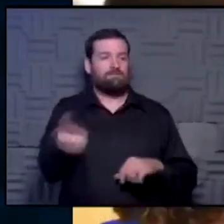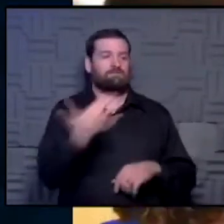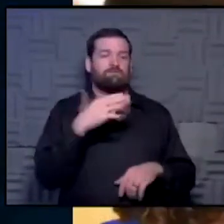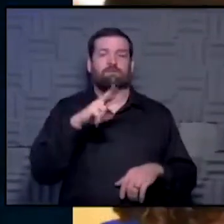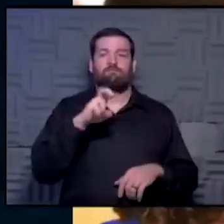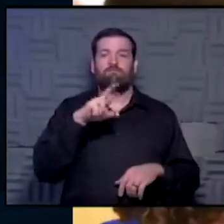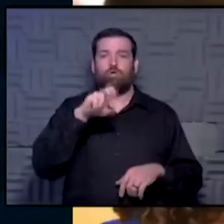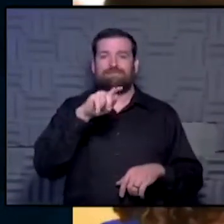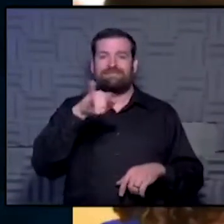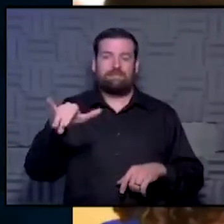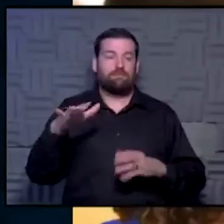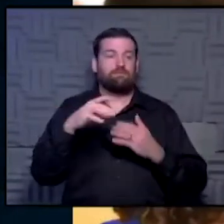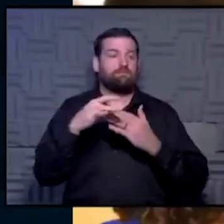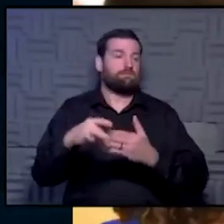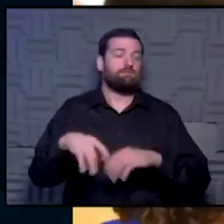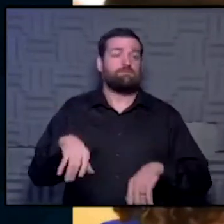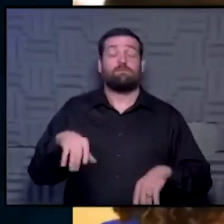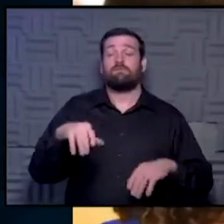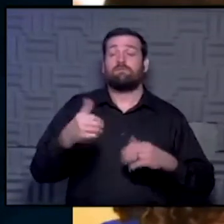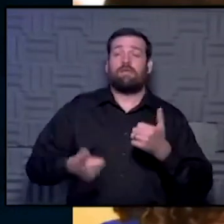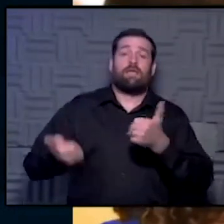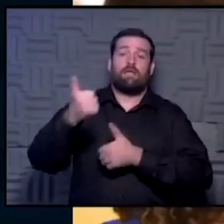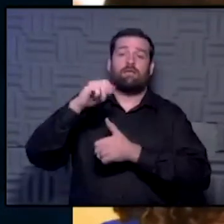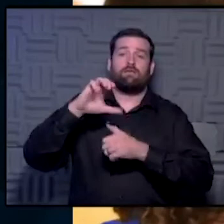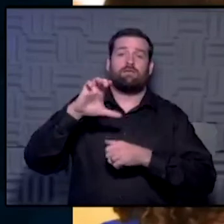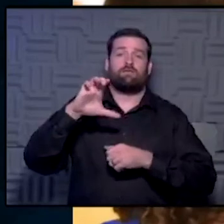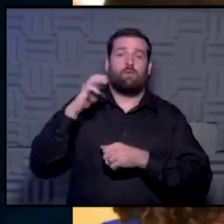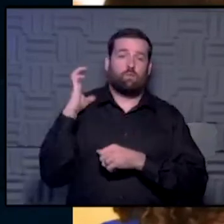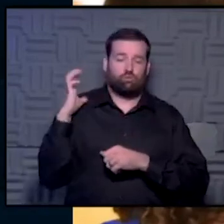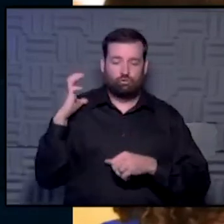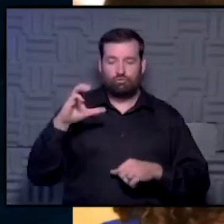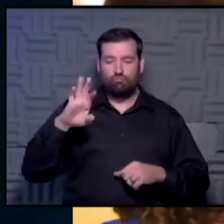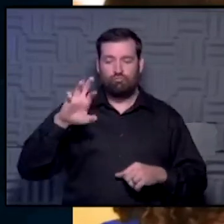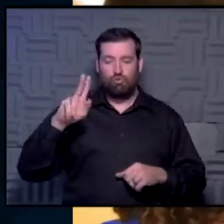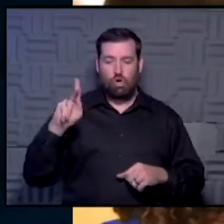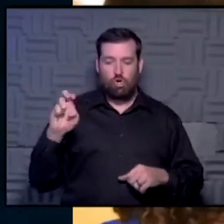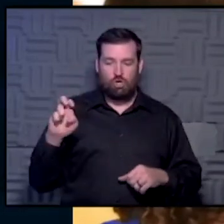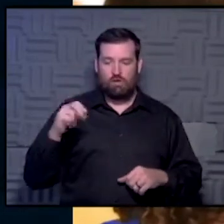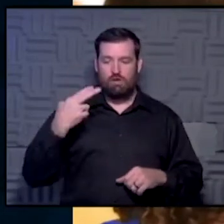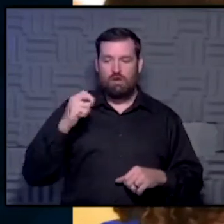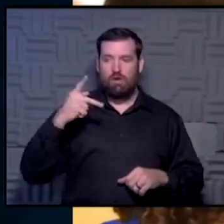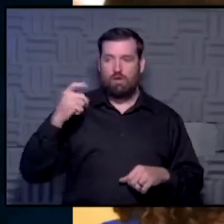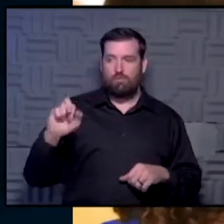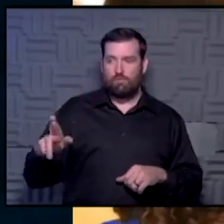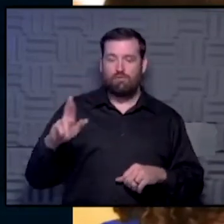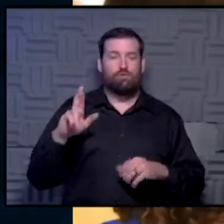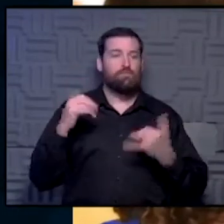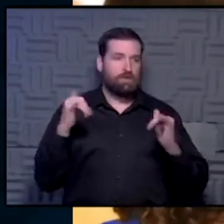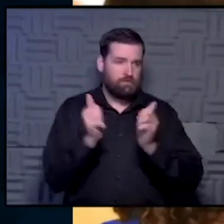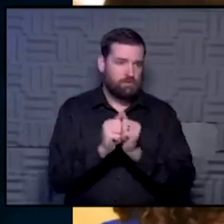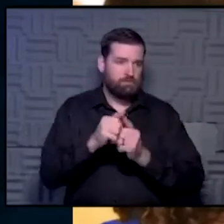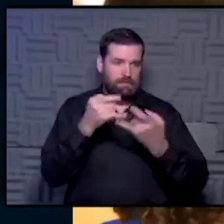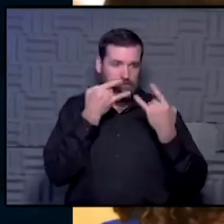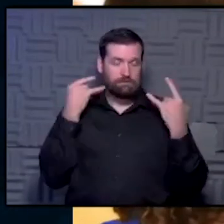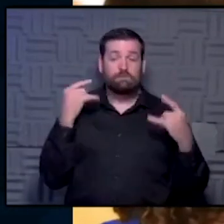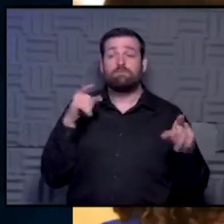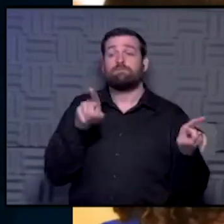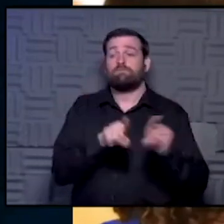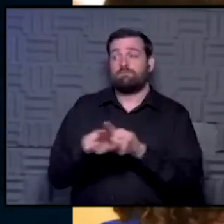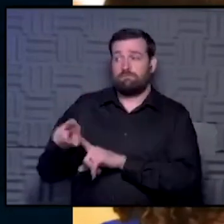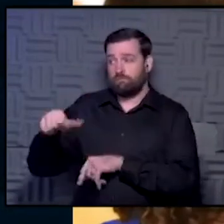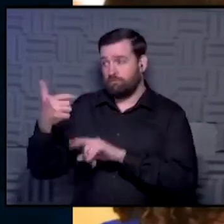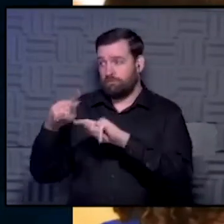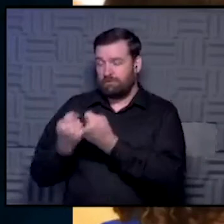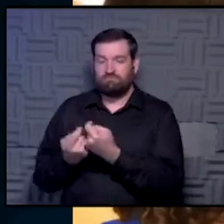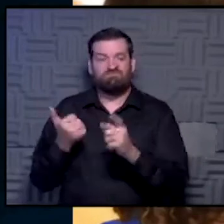in Parsons, led by VB head coach Brooke Hopper, play with their masks. Yeah. So does the Frontenac team. As a result, the